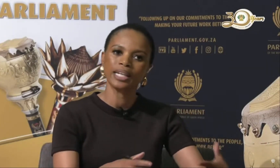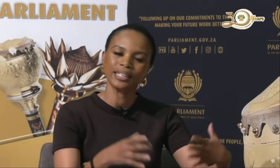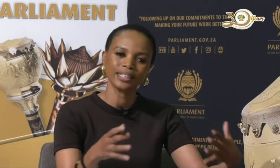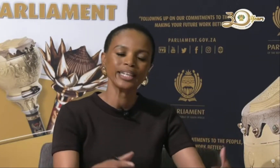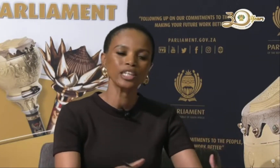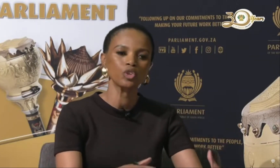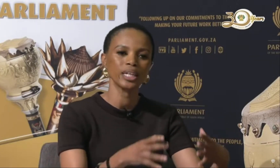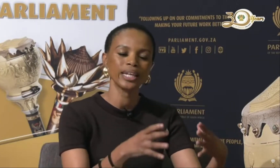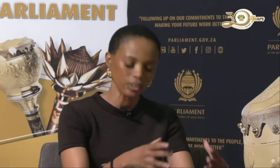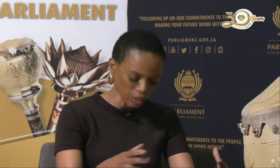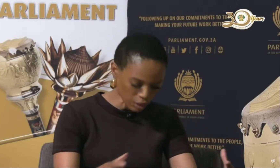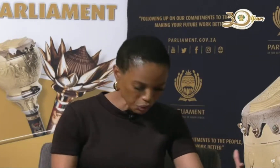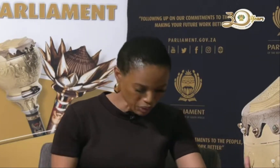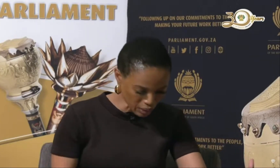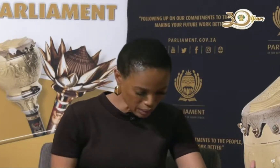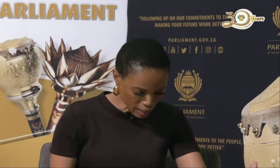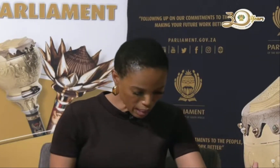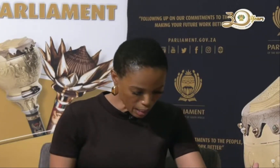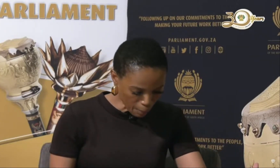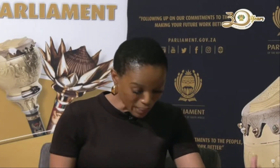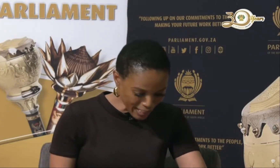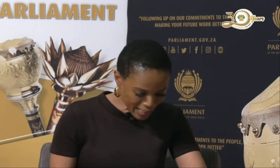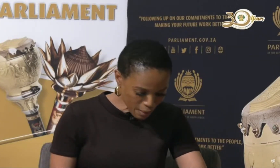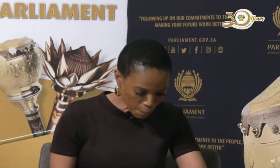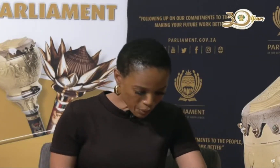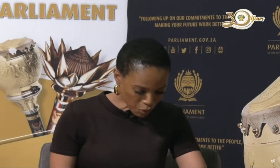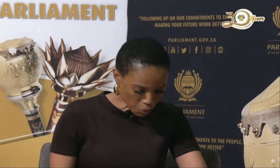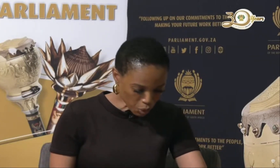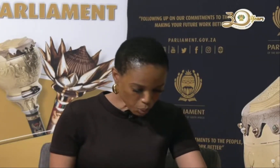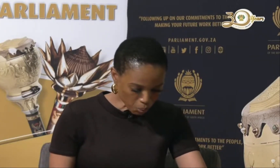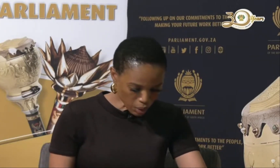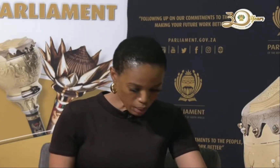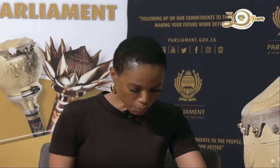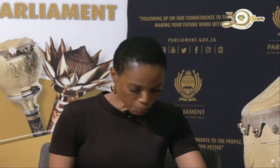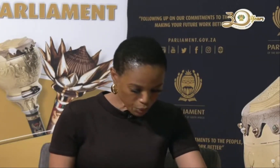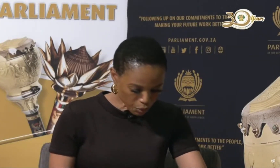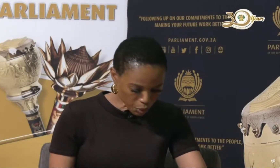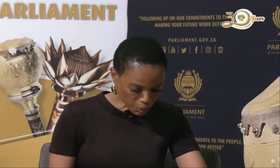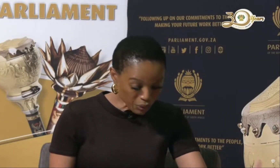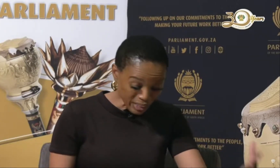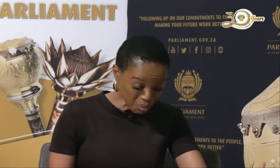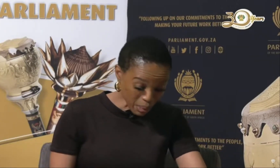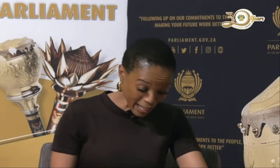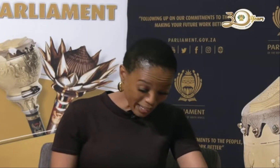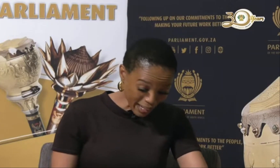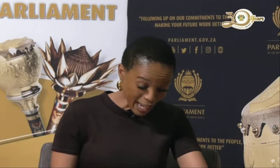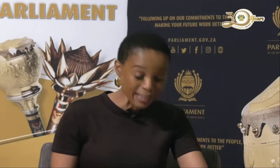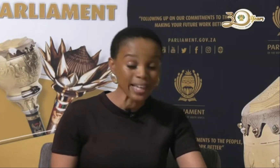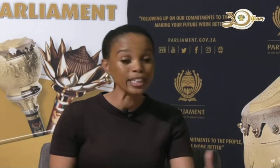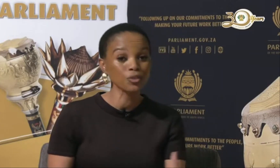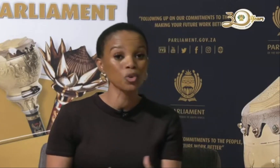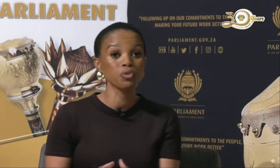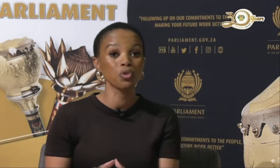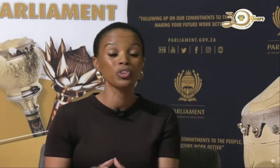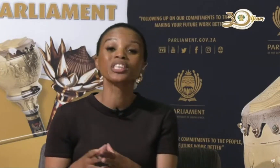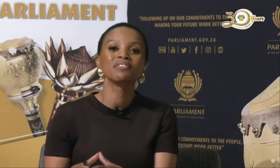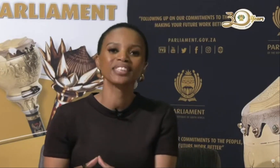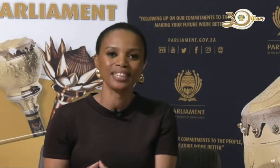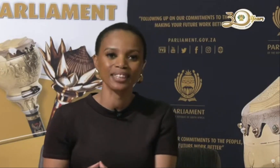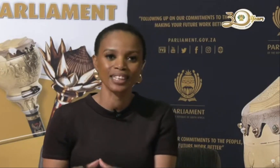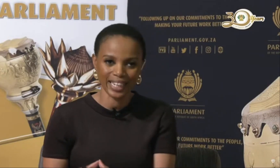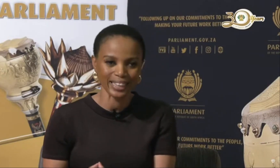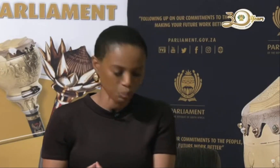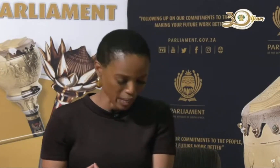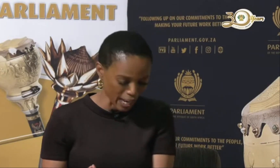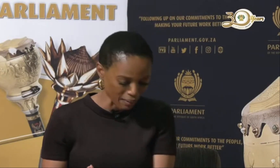an undertaking to take 150 billion from the Reserve Bank, and that is for servicing